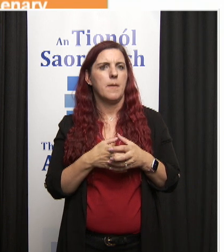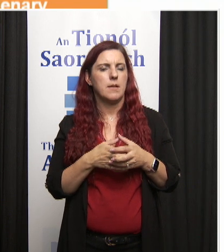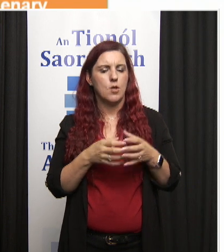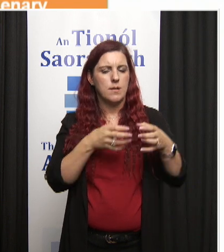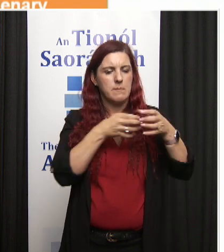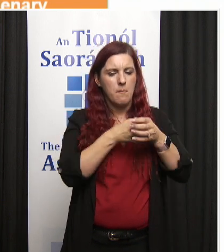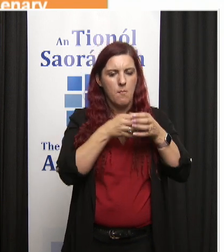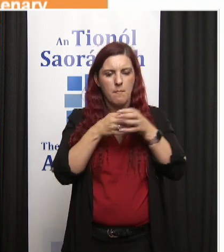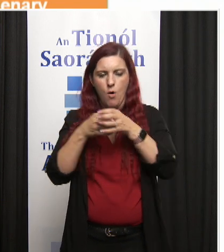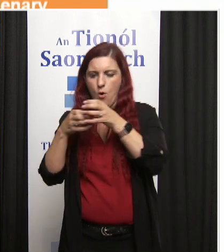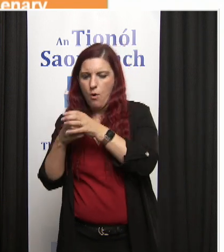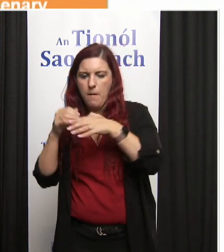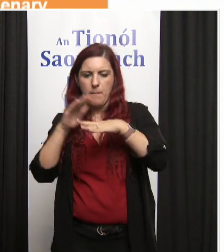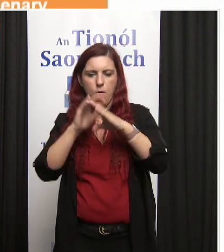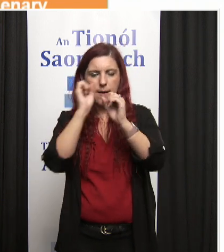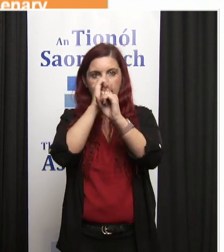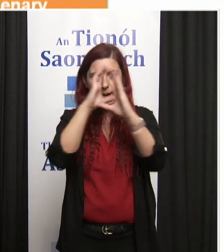smaller, more defined